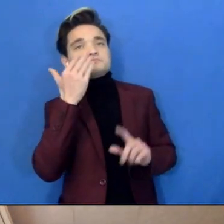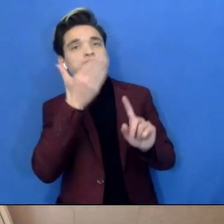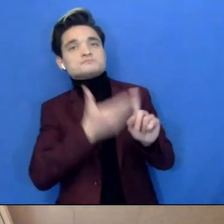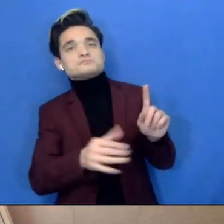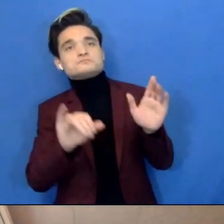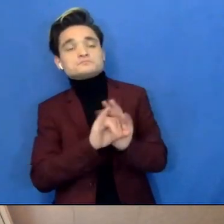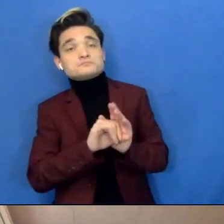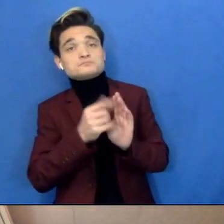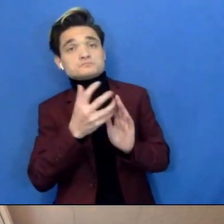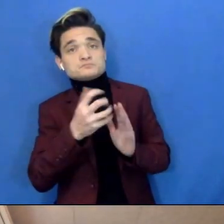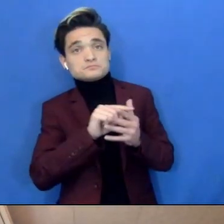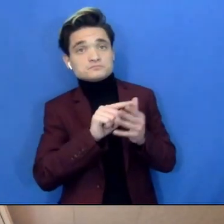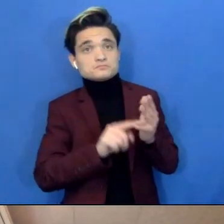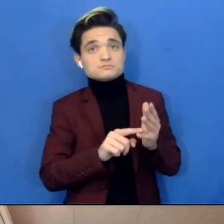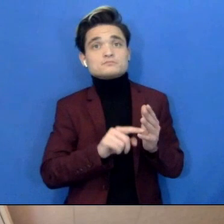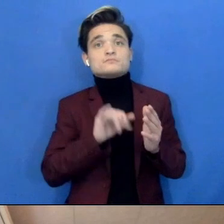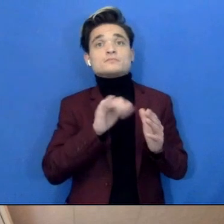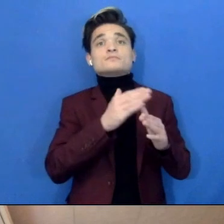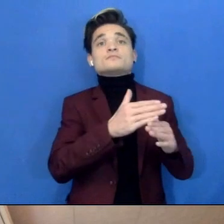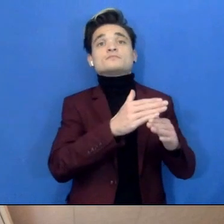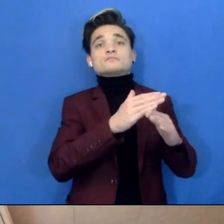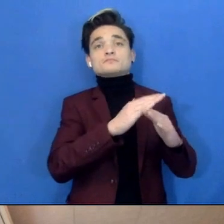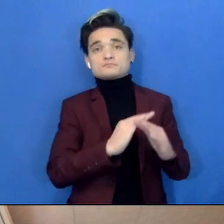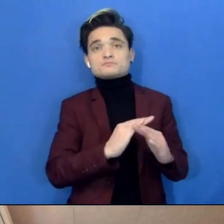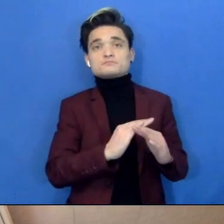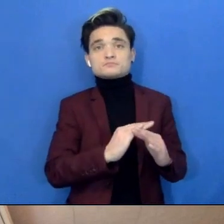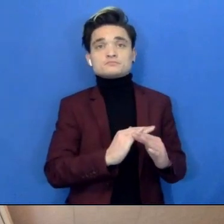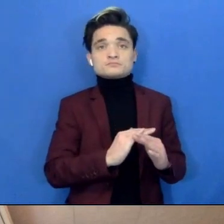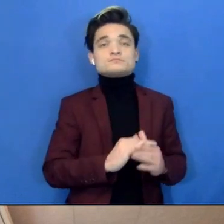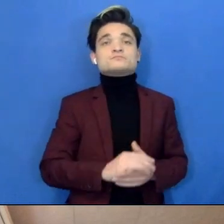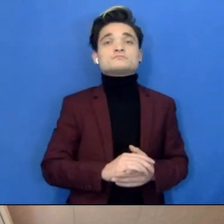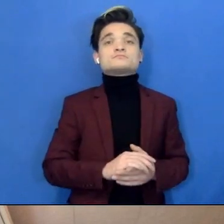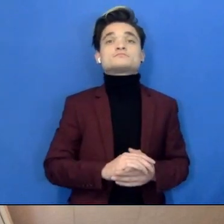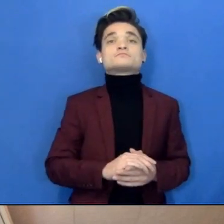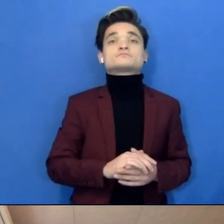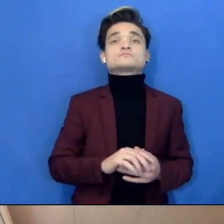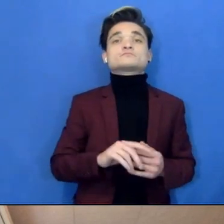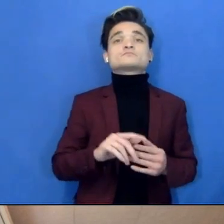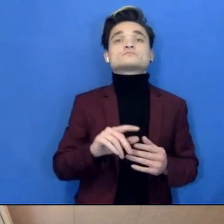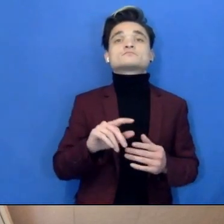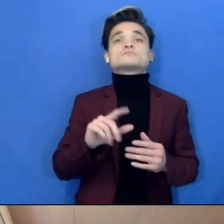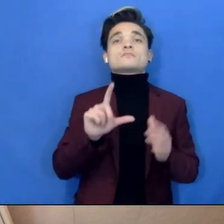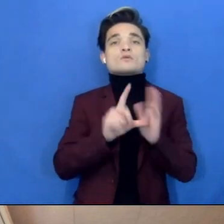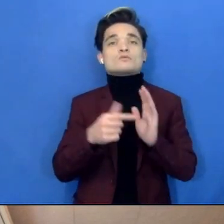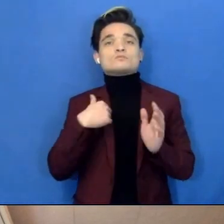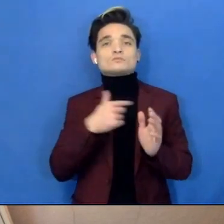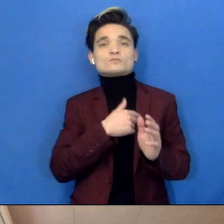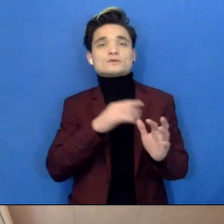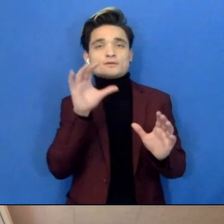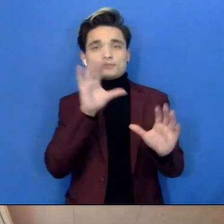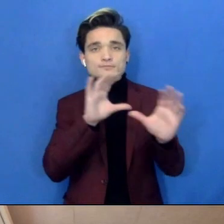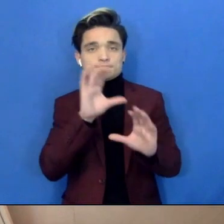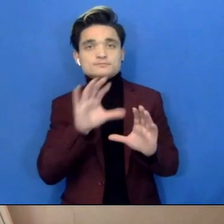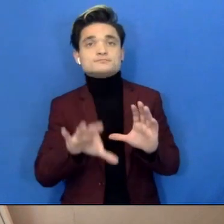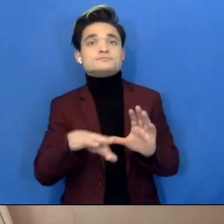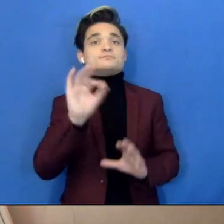and then we discover the depth of the characters and the truth of their interactions emotionally over time. The